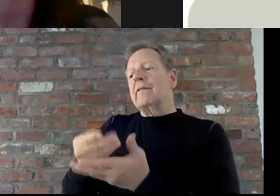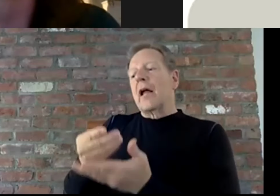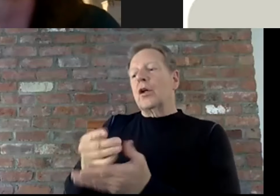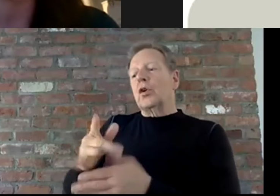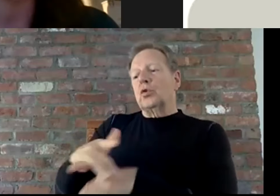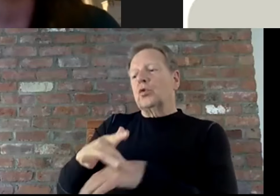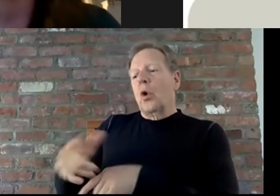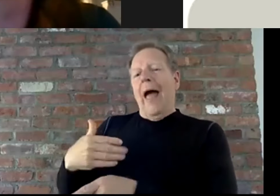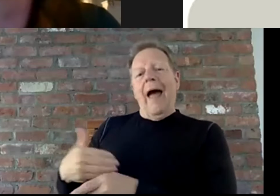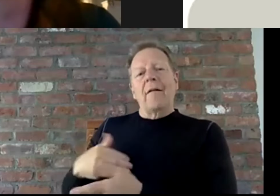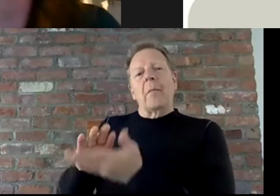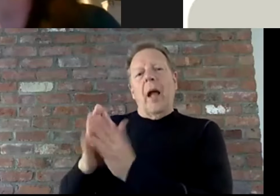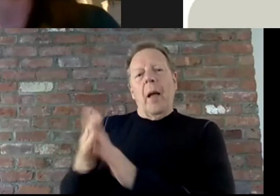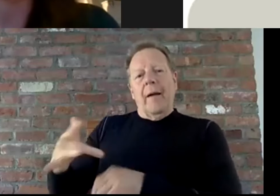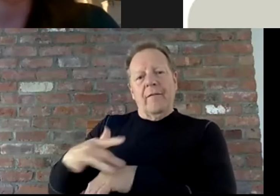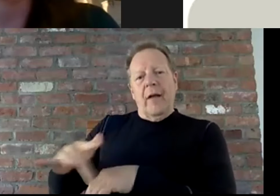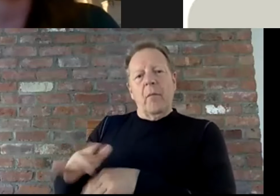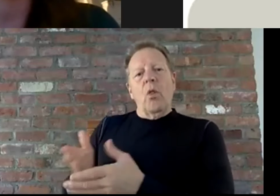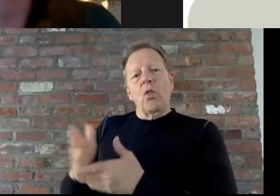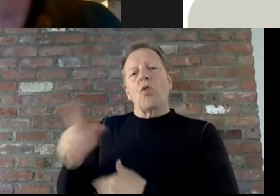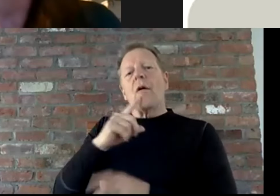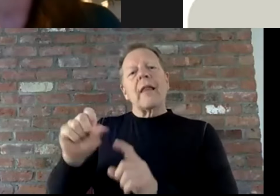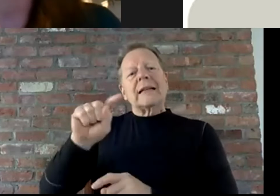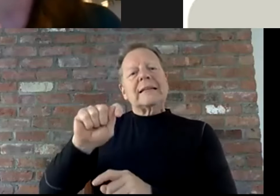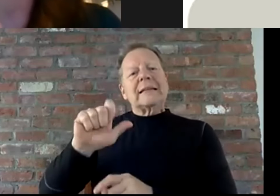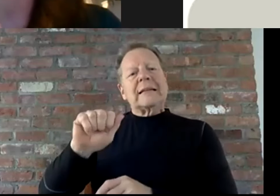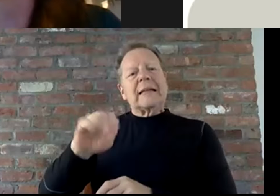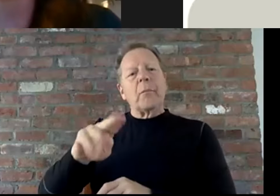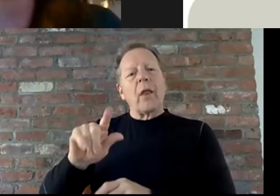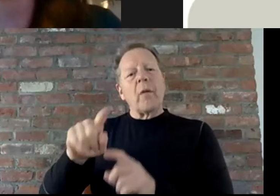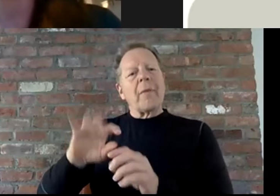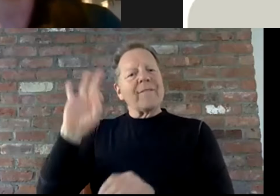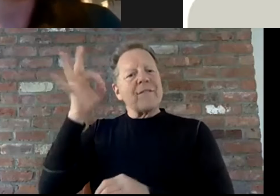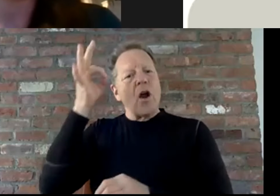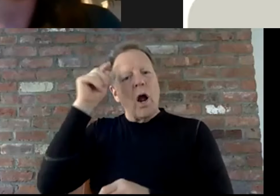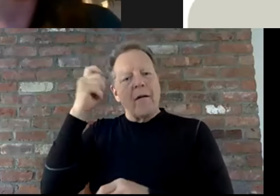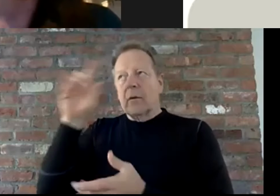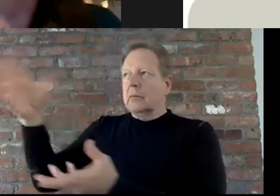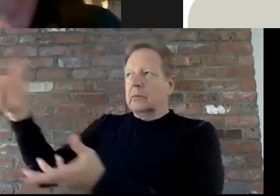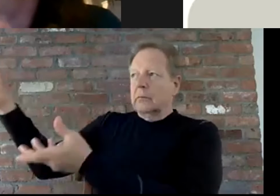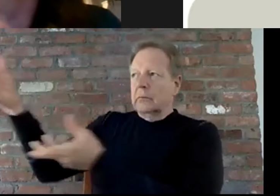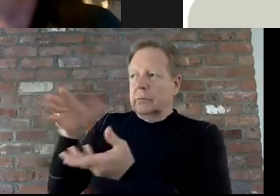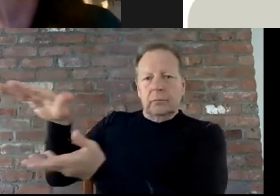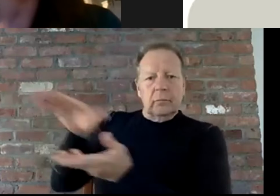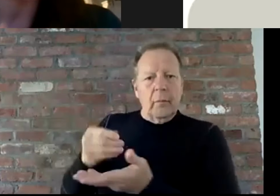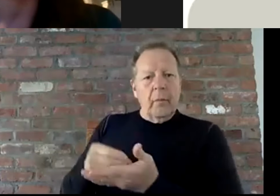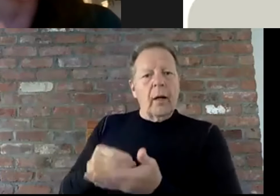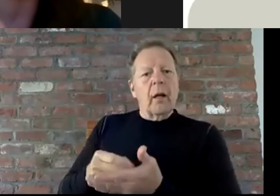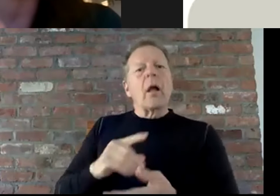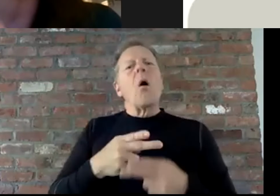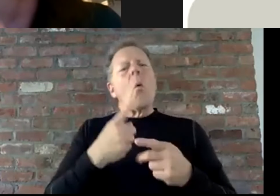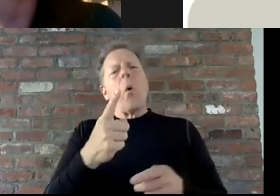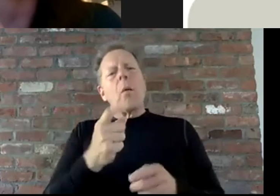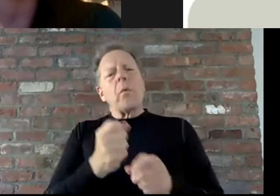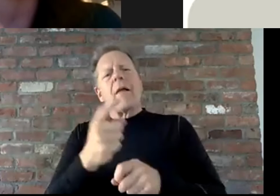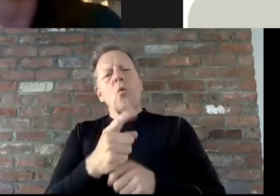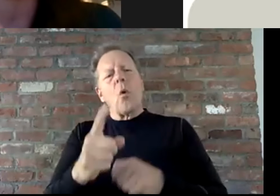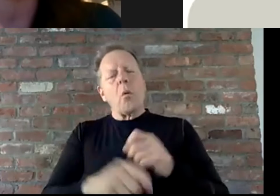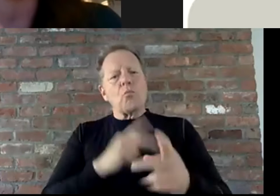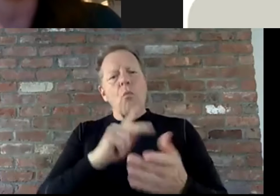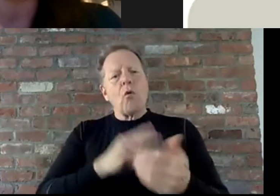coming available through the stimulus. And there's an annual program called the BRIC program that was